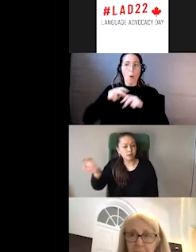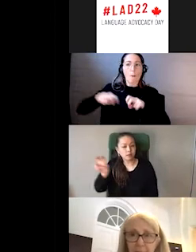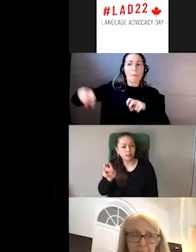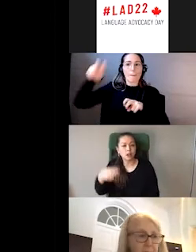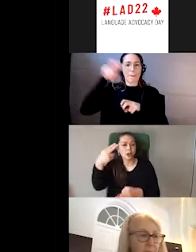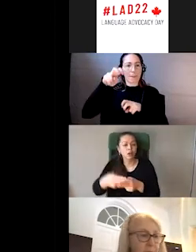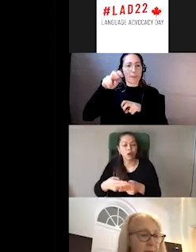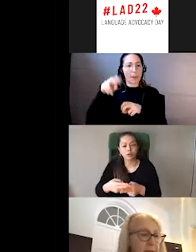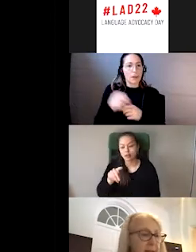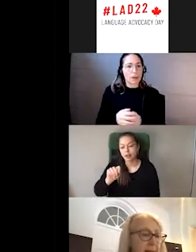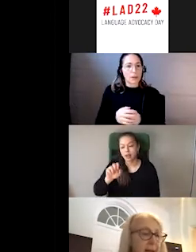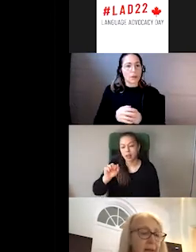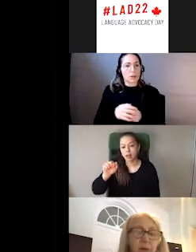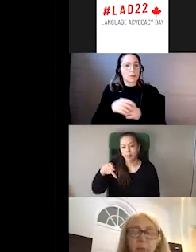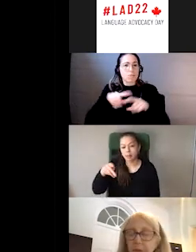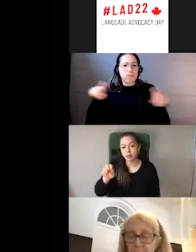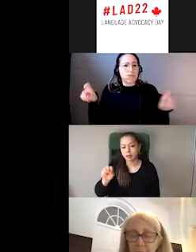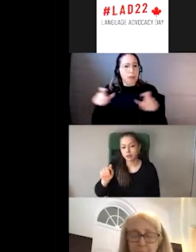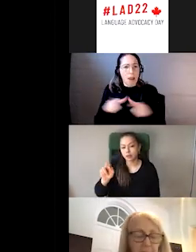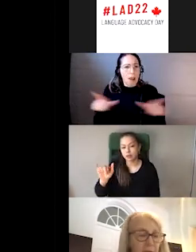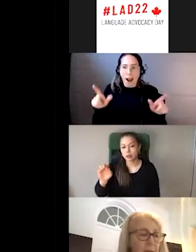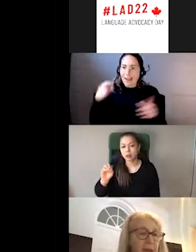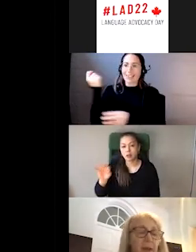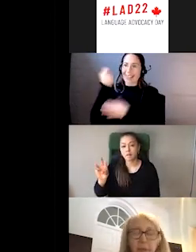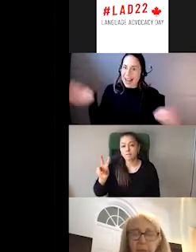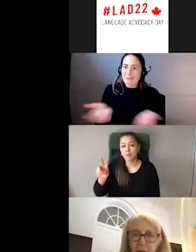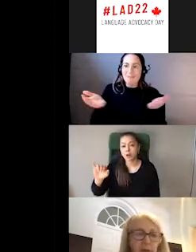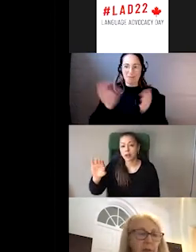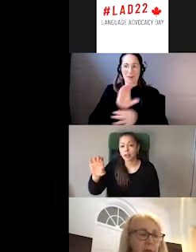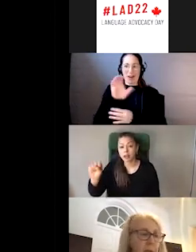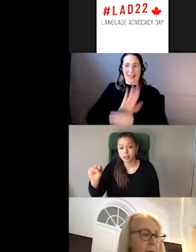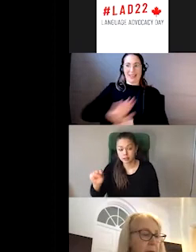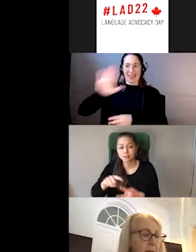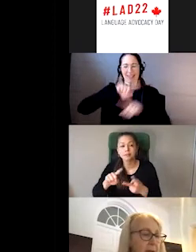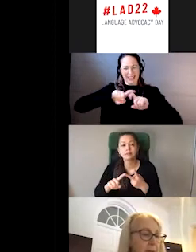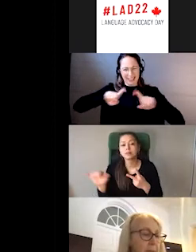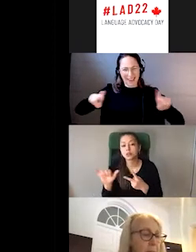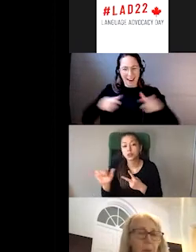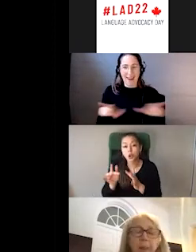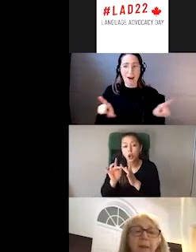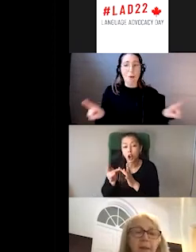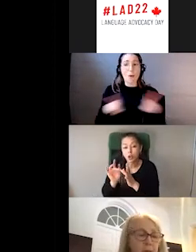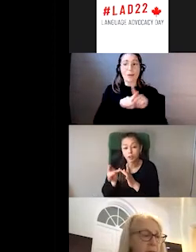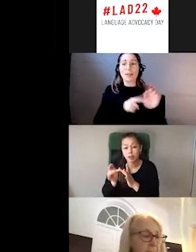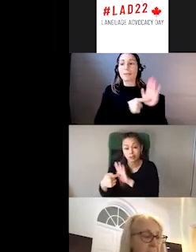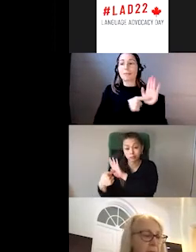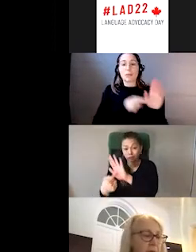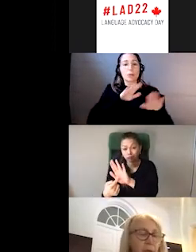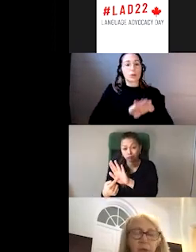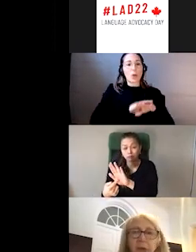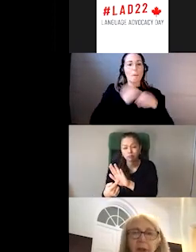Celebrating Canada's Languages, and from our virtual exhibit, Messages from the Mosaic. This